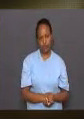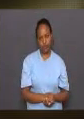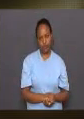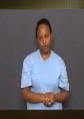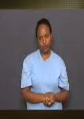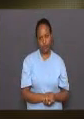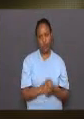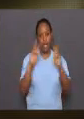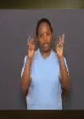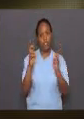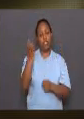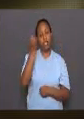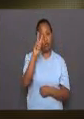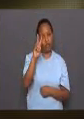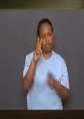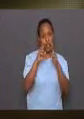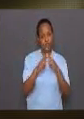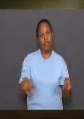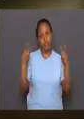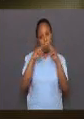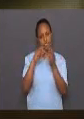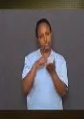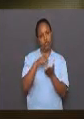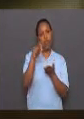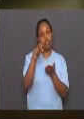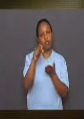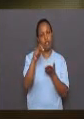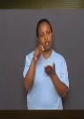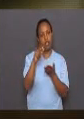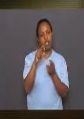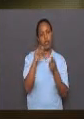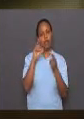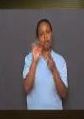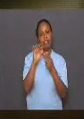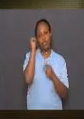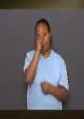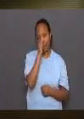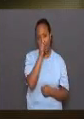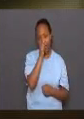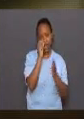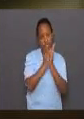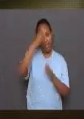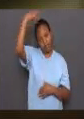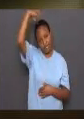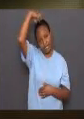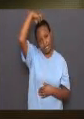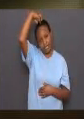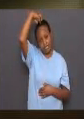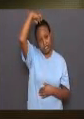Article 12 of the Federal Democratic Republic of Ethiopia's